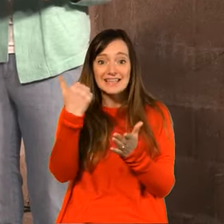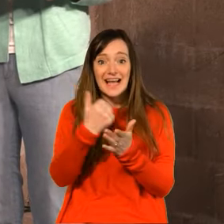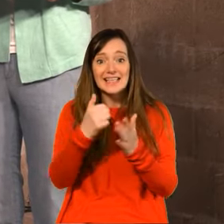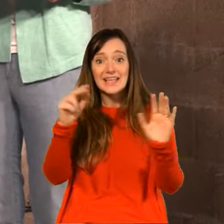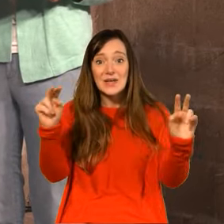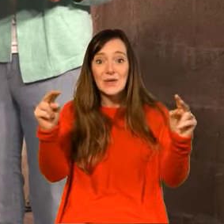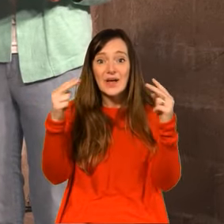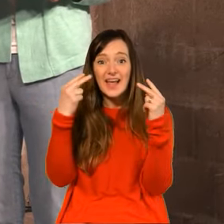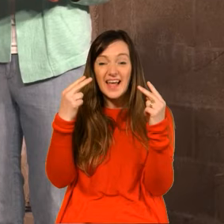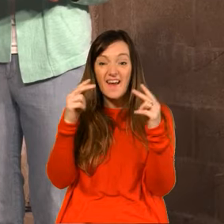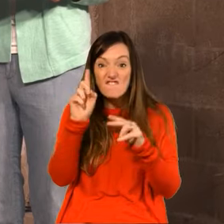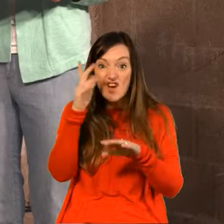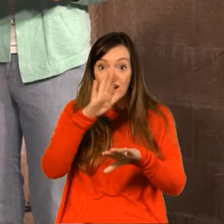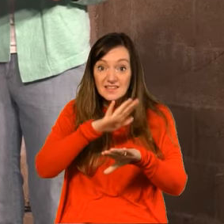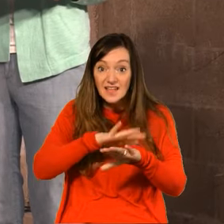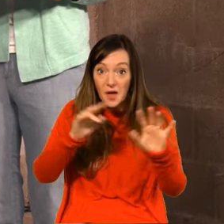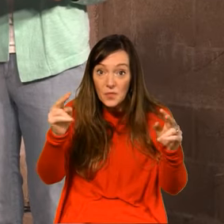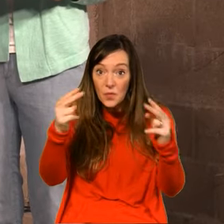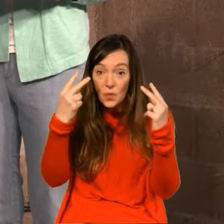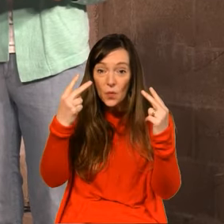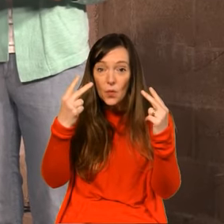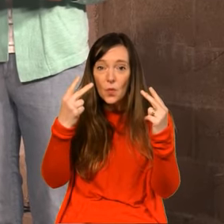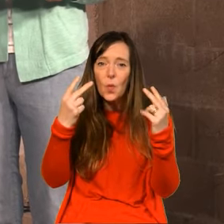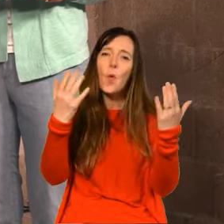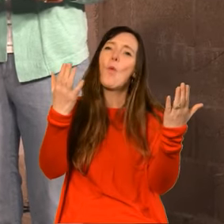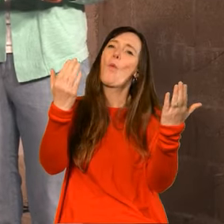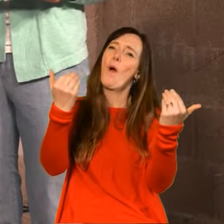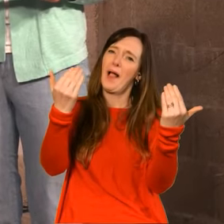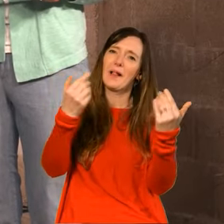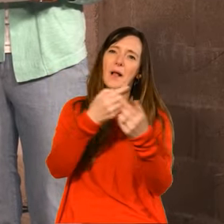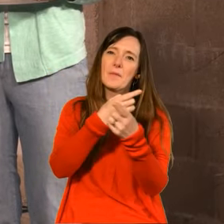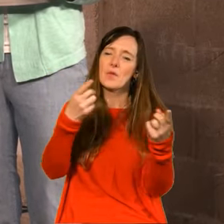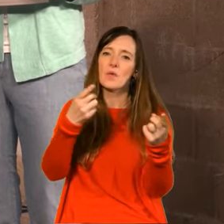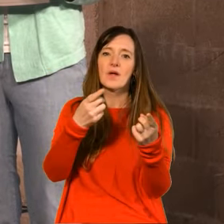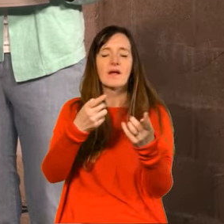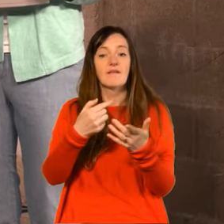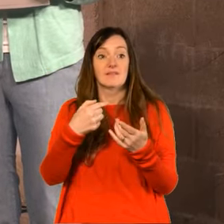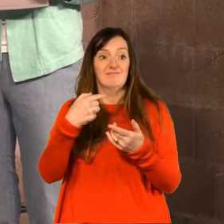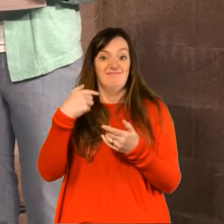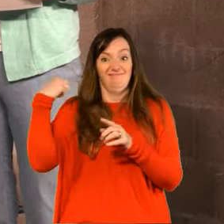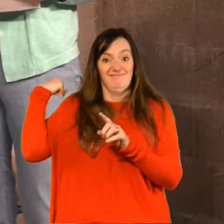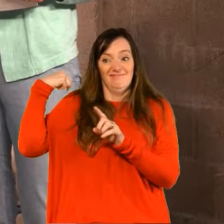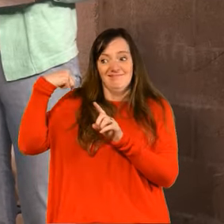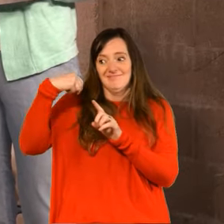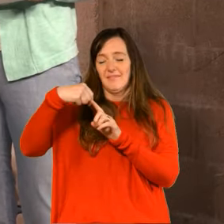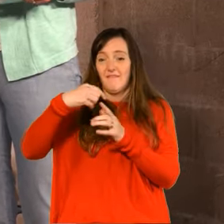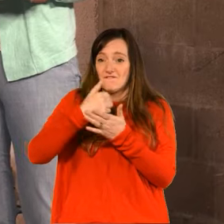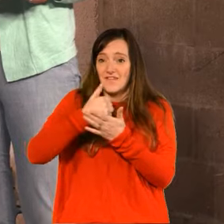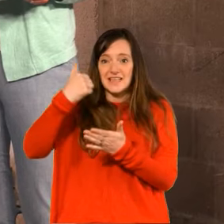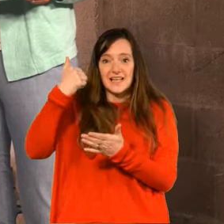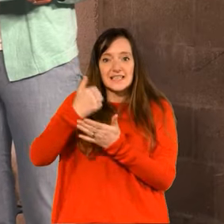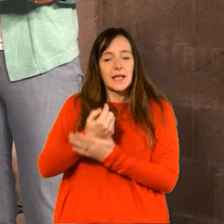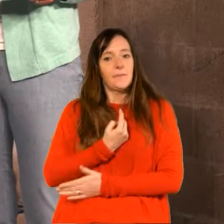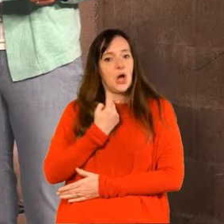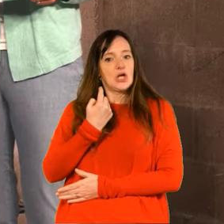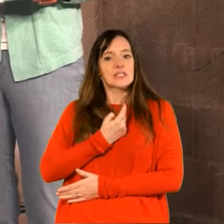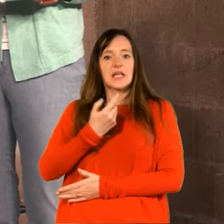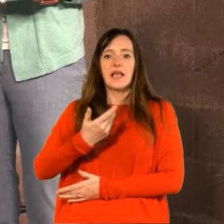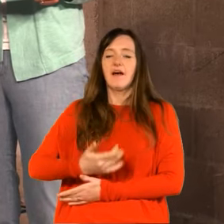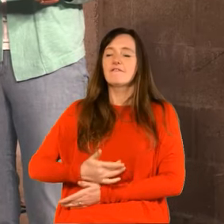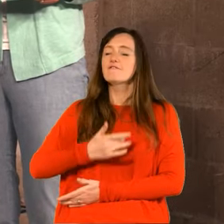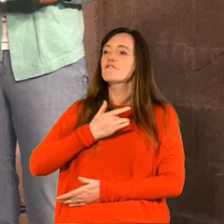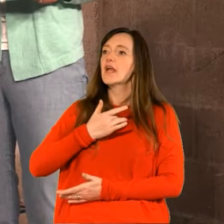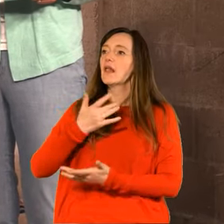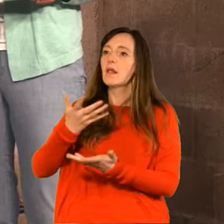is the first day that you've tuned in. So glad that you've tuned in. We've been having a fantastic week together. Personally, I've been well fed